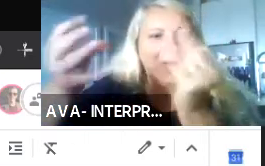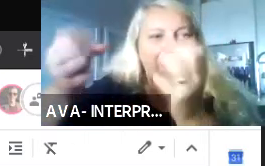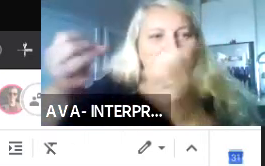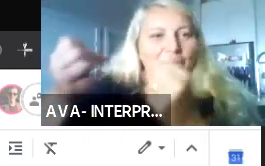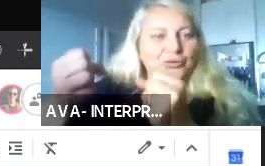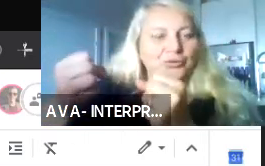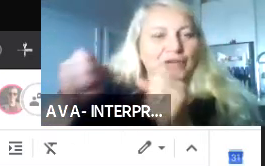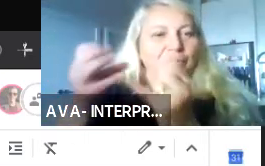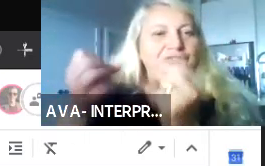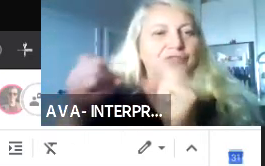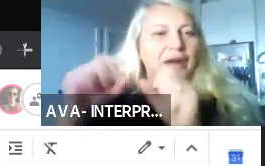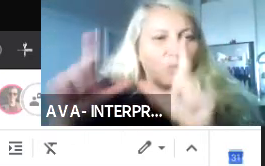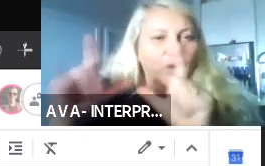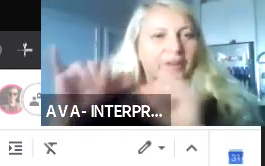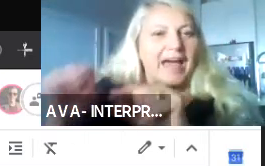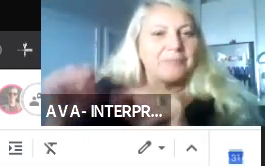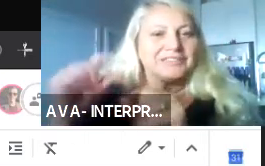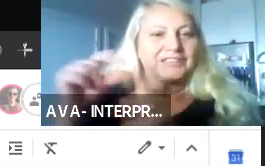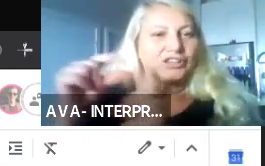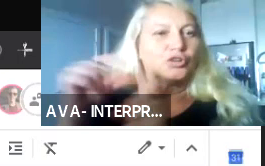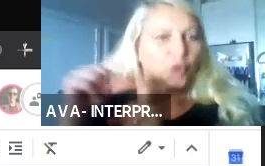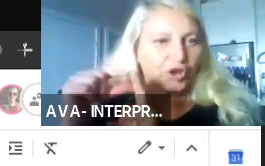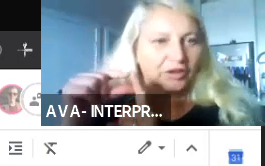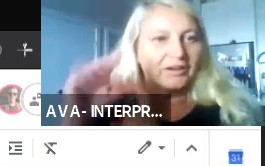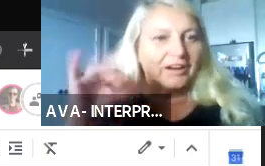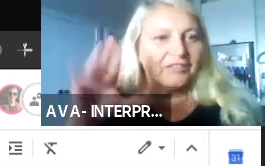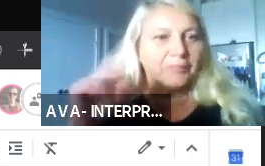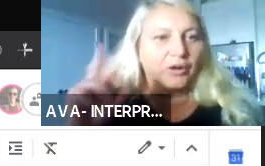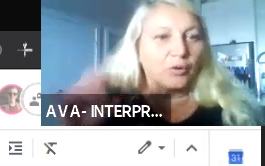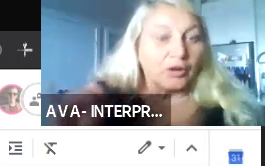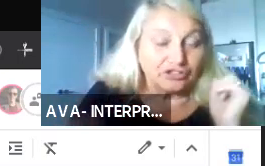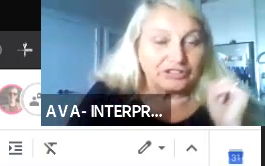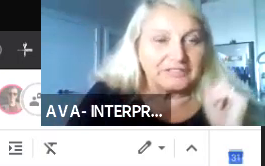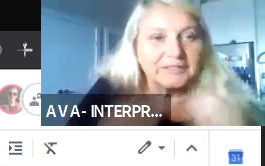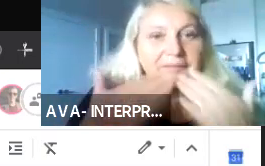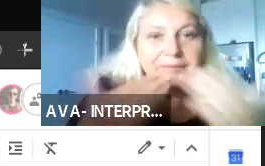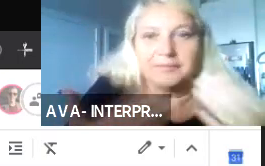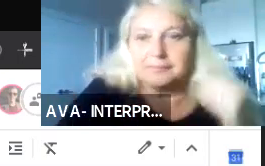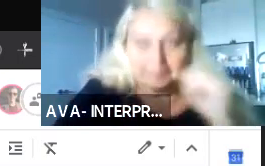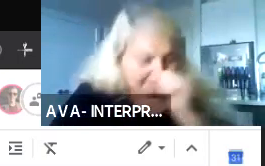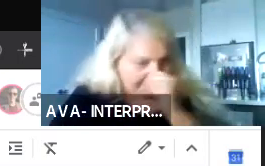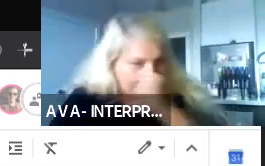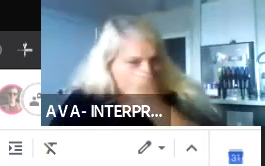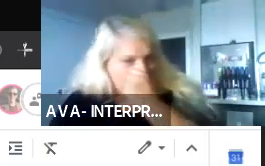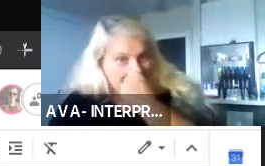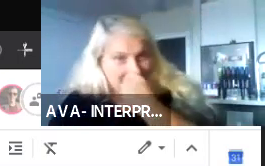about how to framework that particular word of microaggressions.